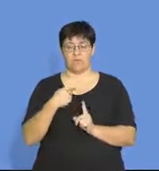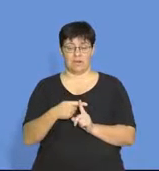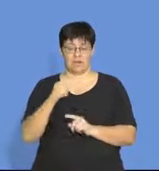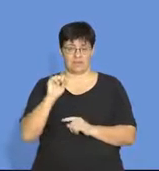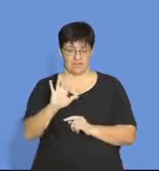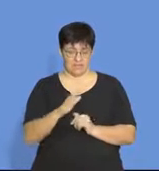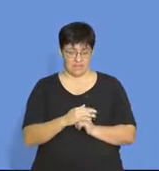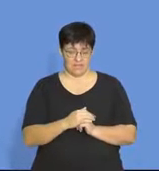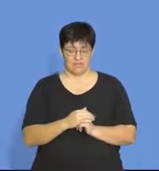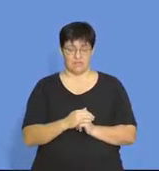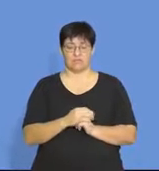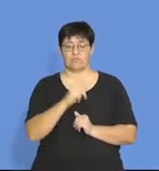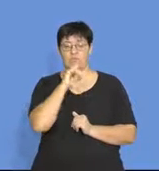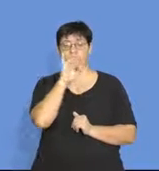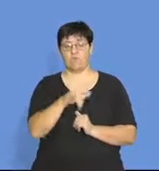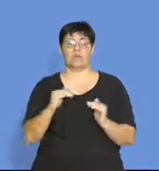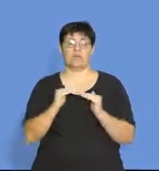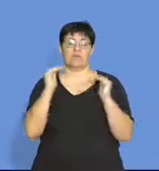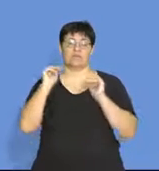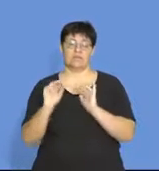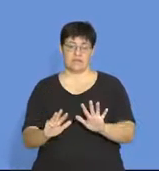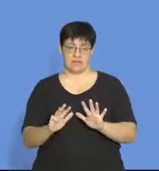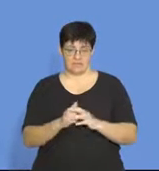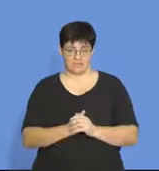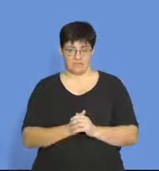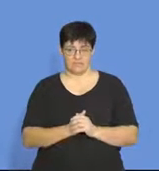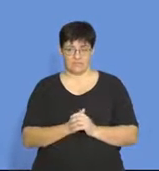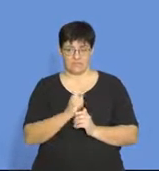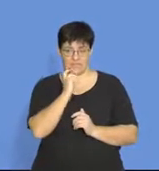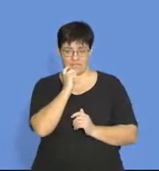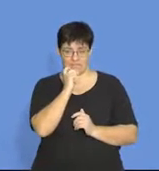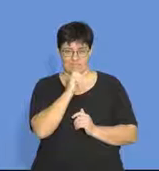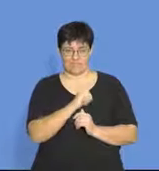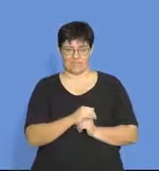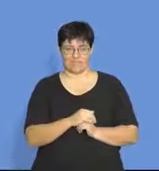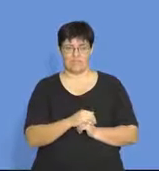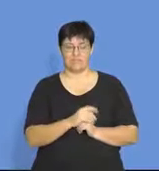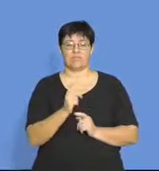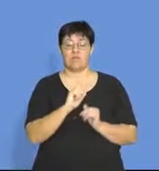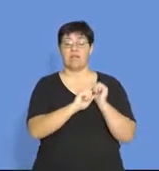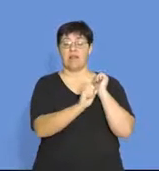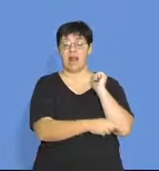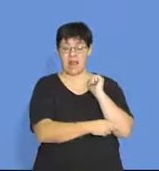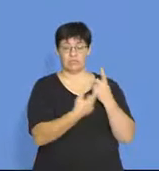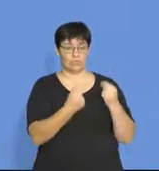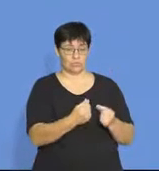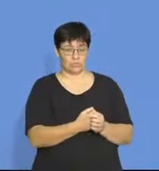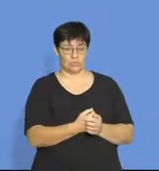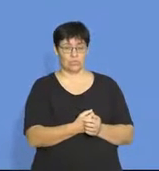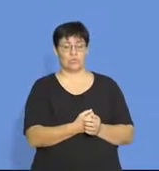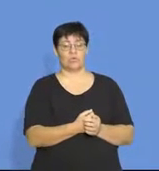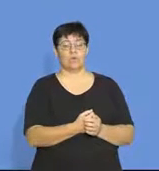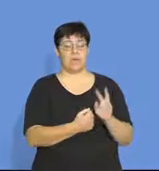4 plus 5, which is then 9, right? So my last thing that I will do